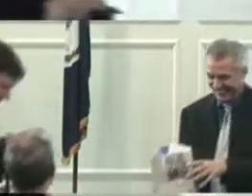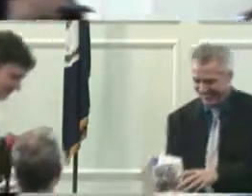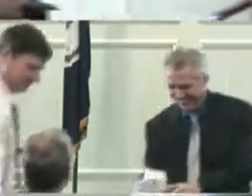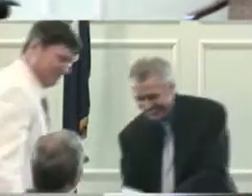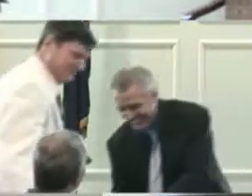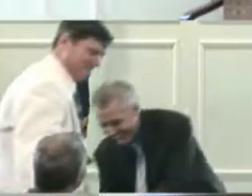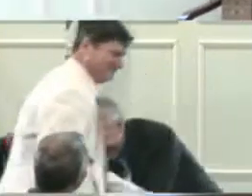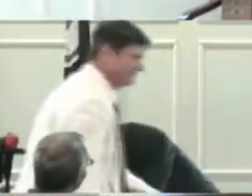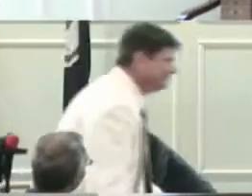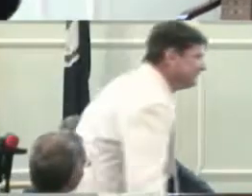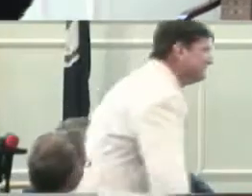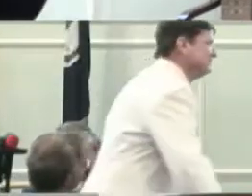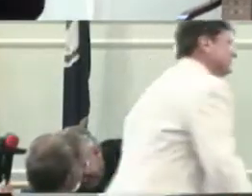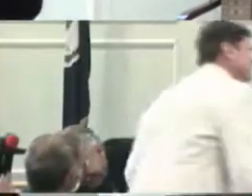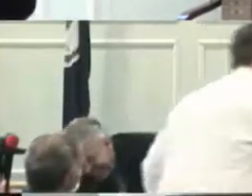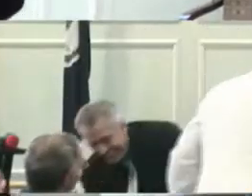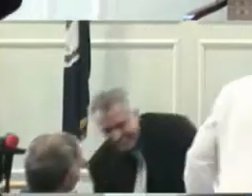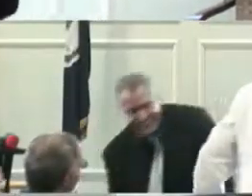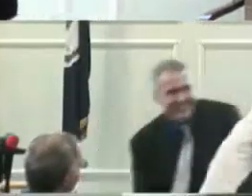Doug.